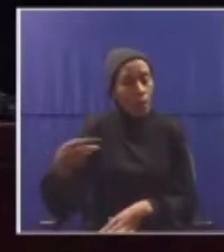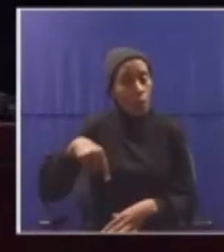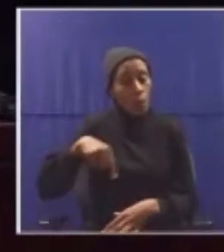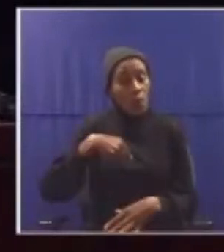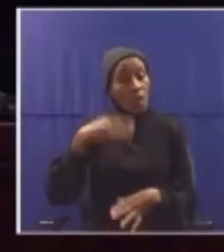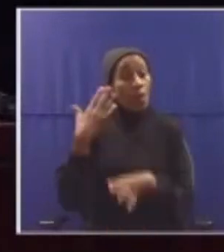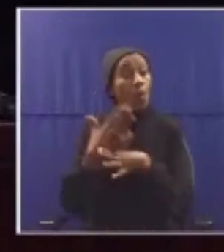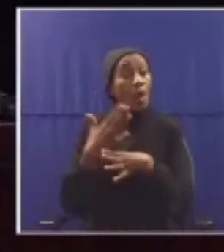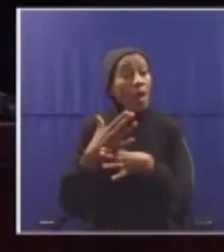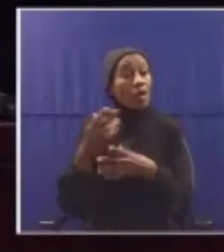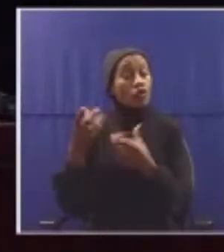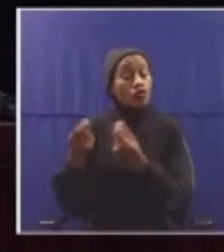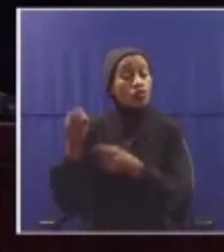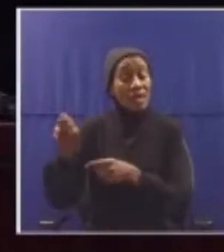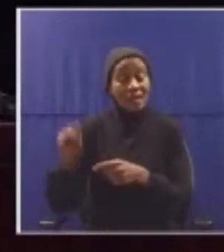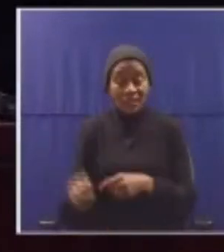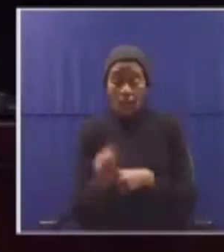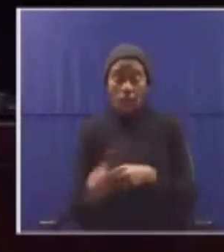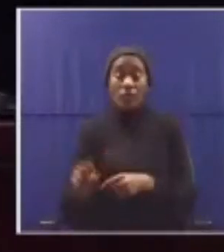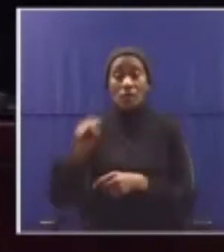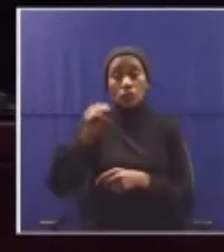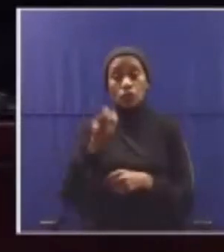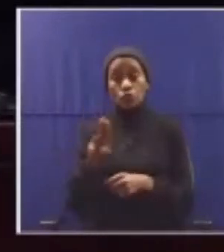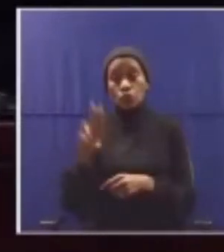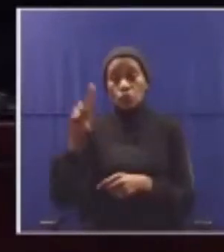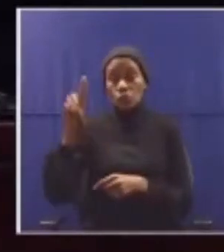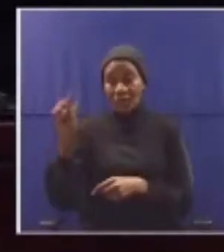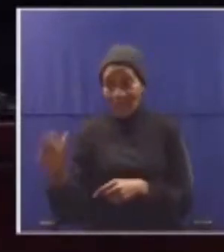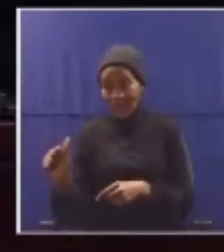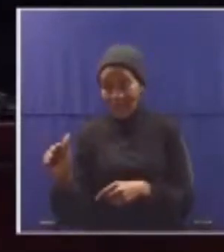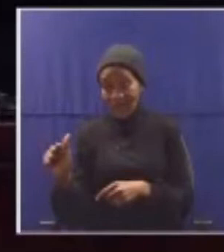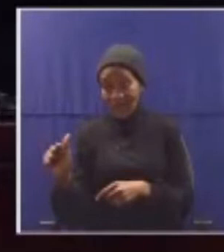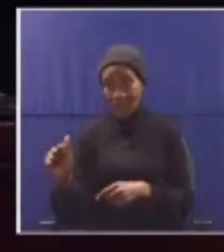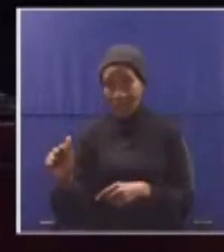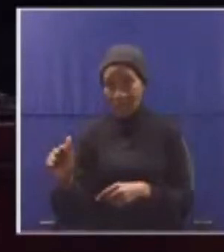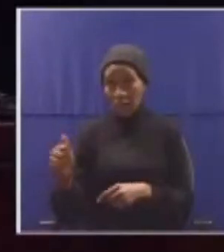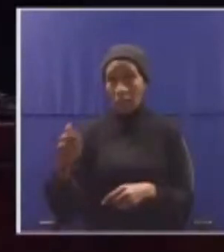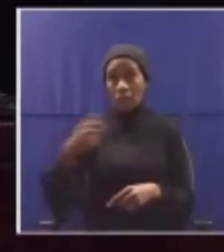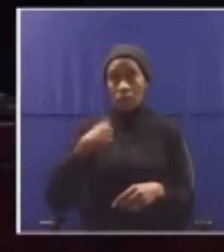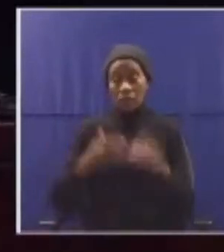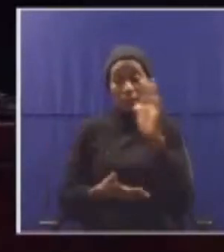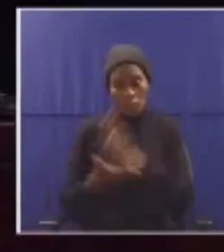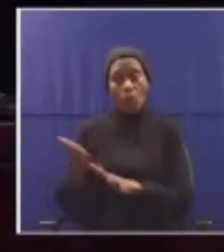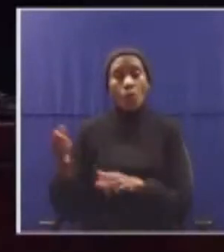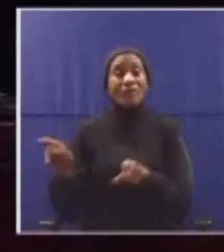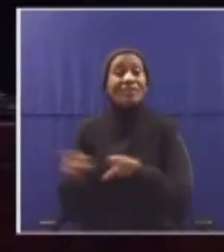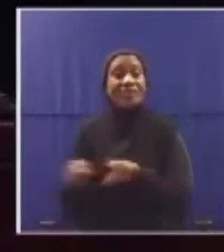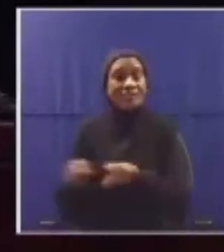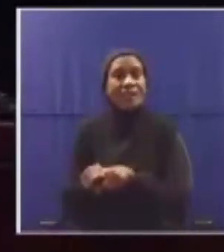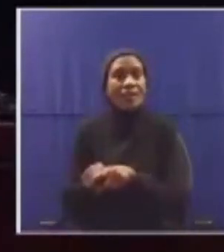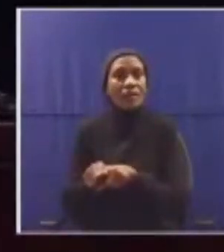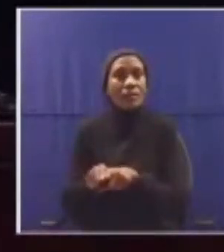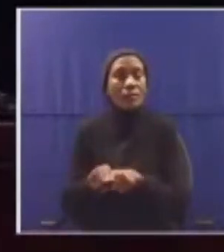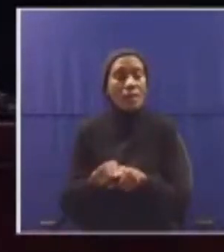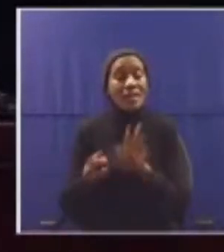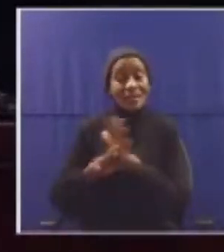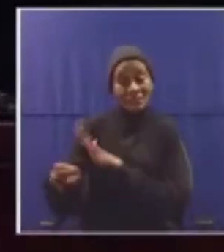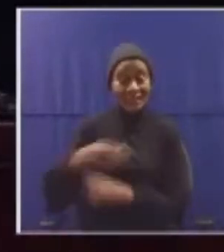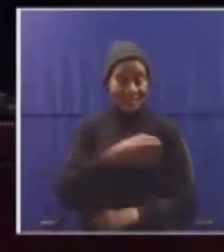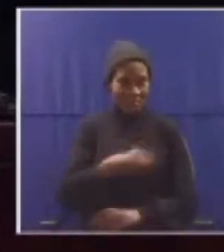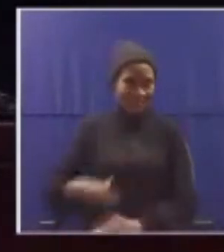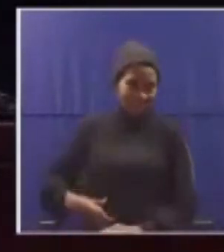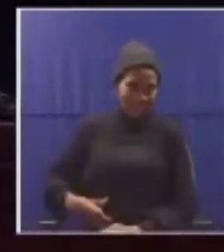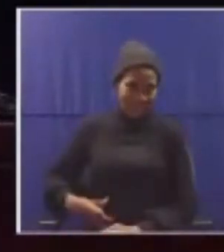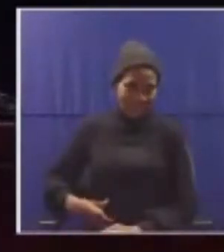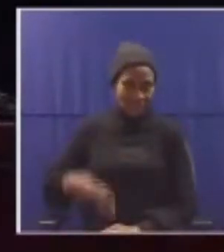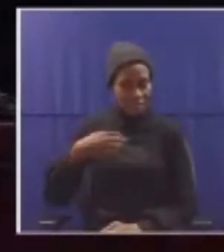our intervention in South Sudan, I will be leading a mission to South Sudan as an envoy of the president